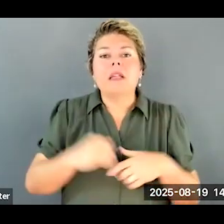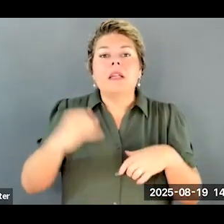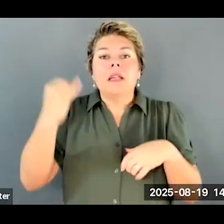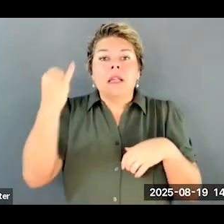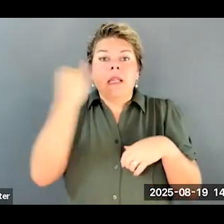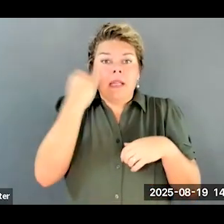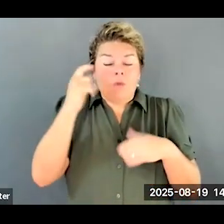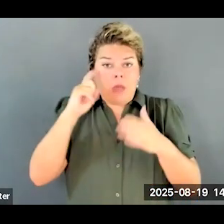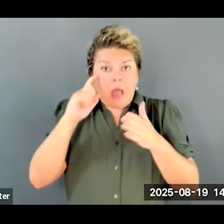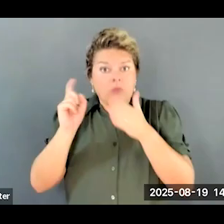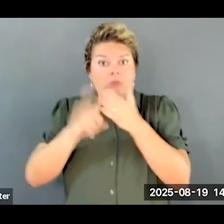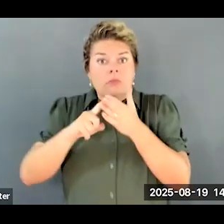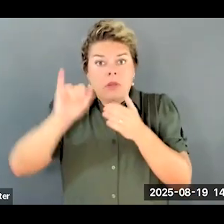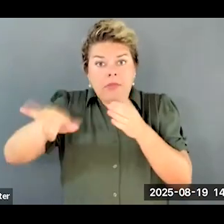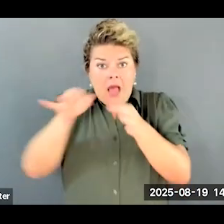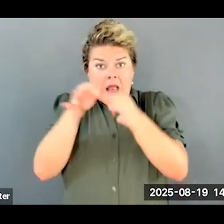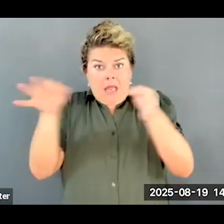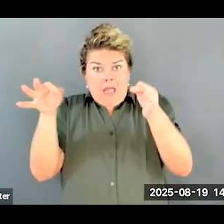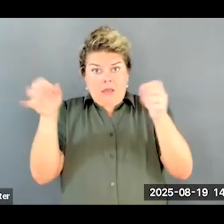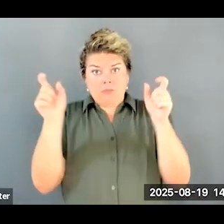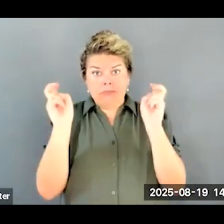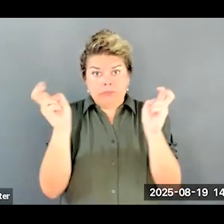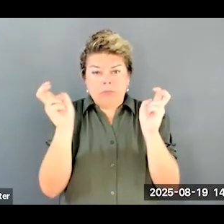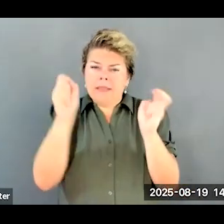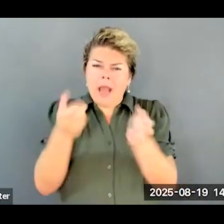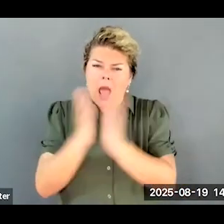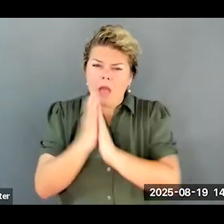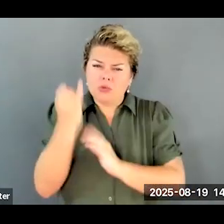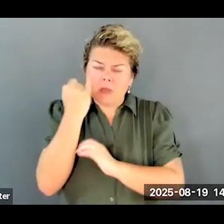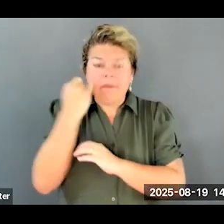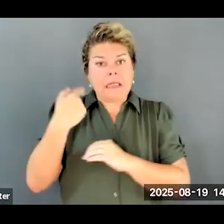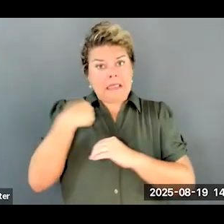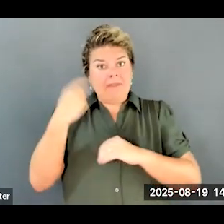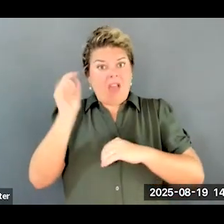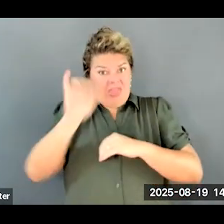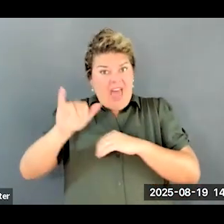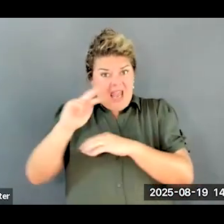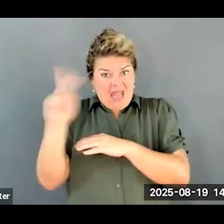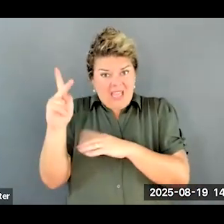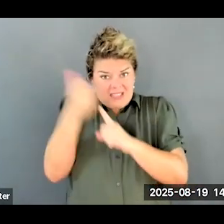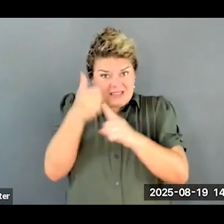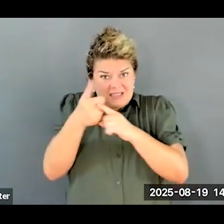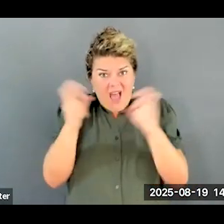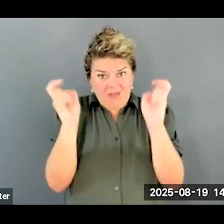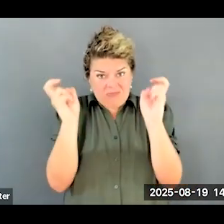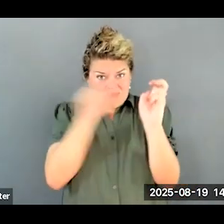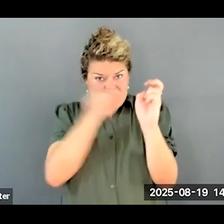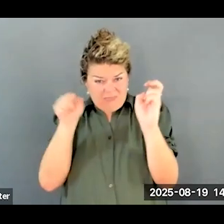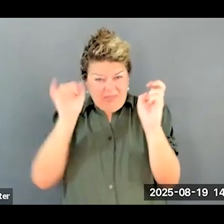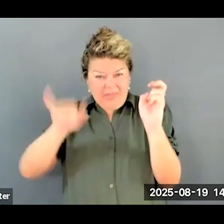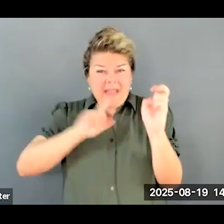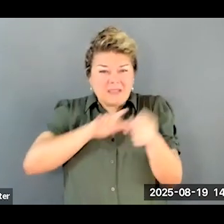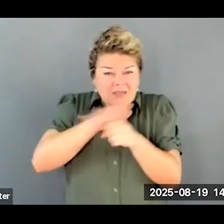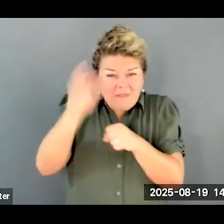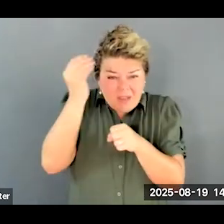content and language, and then ask yourself, does reading just the link text alone provide enough information to